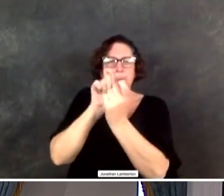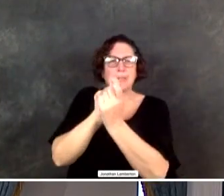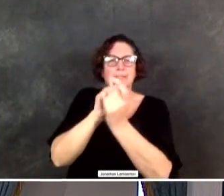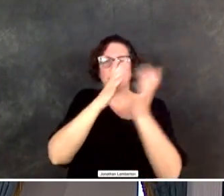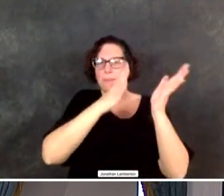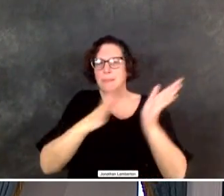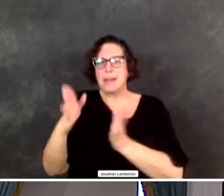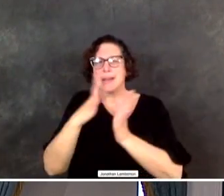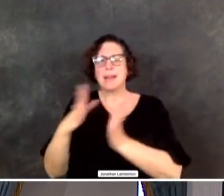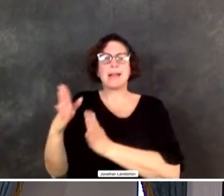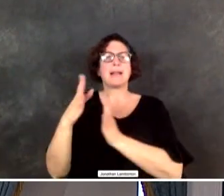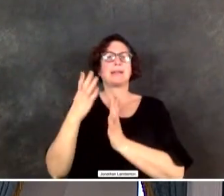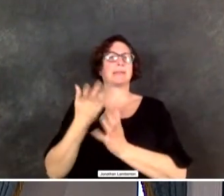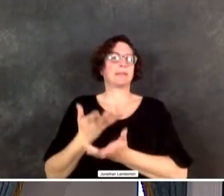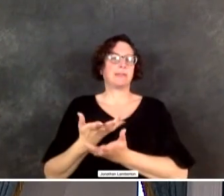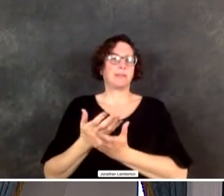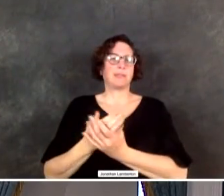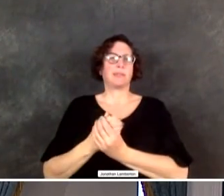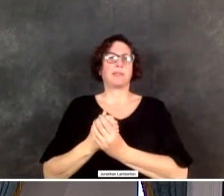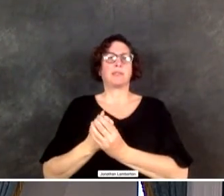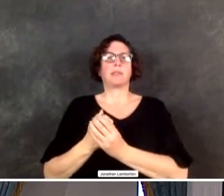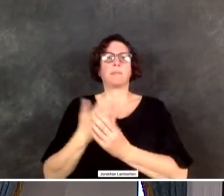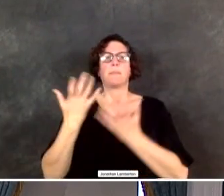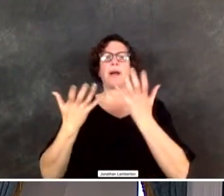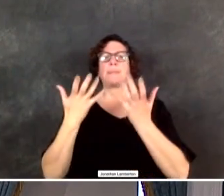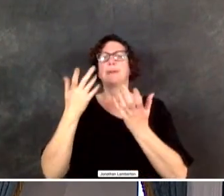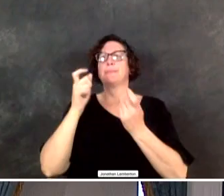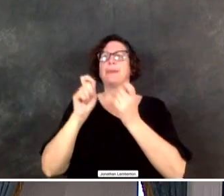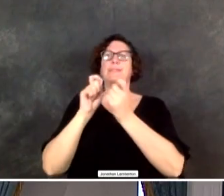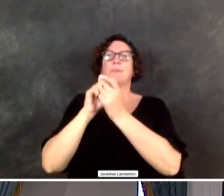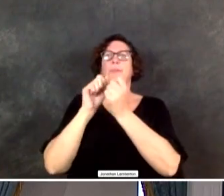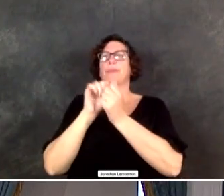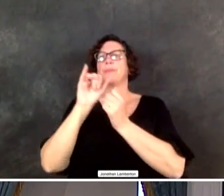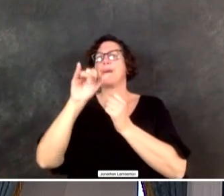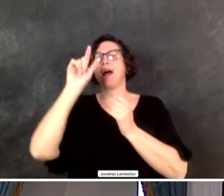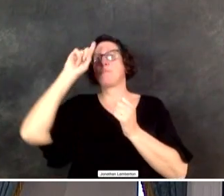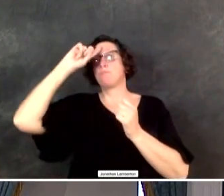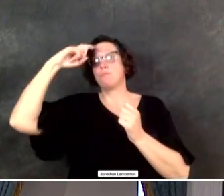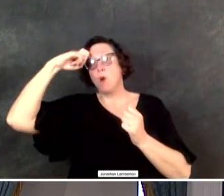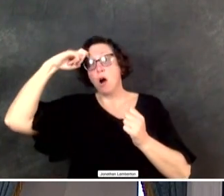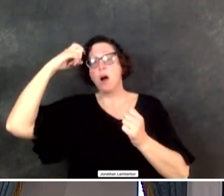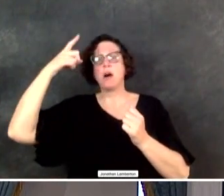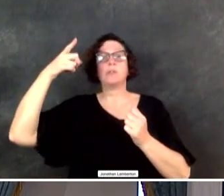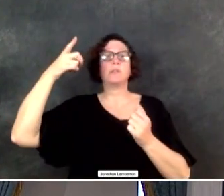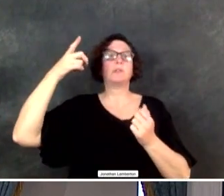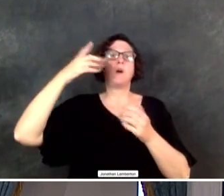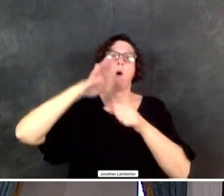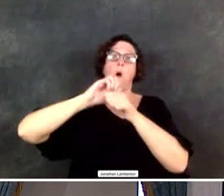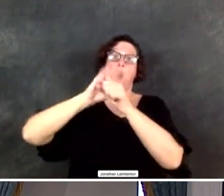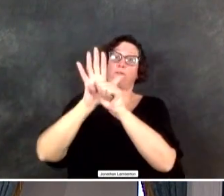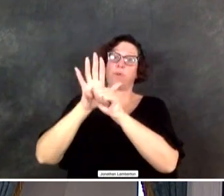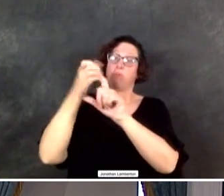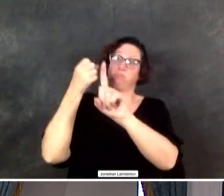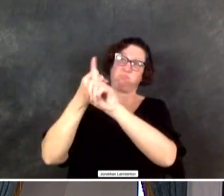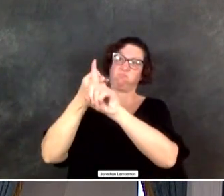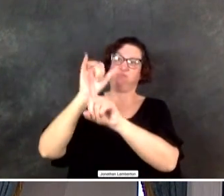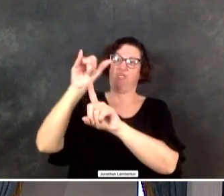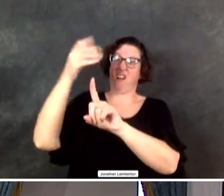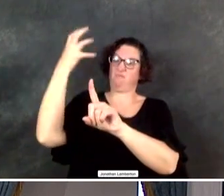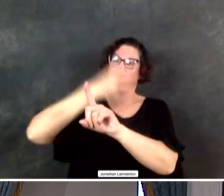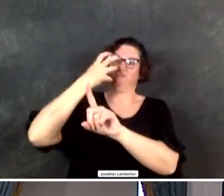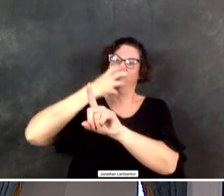reinforcements for students in the Bronx where you're seeing this COVID-19 virus really hit so hard and their